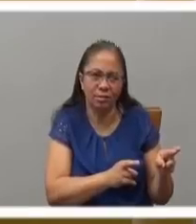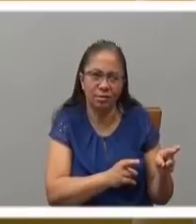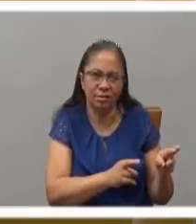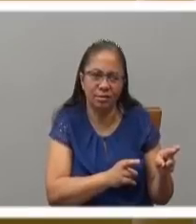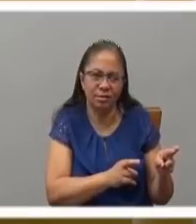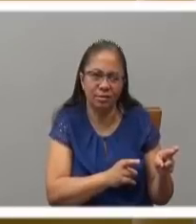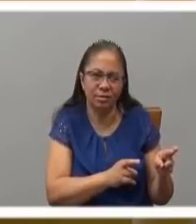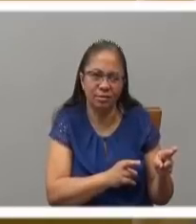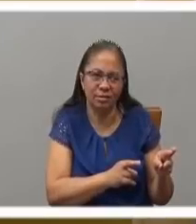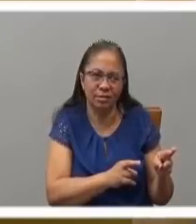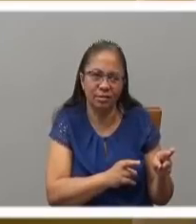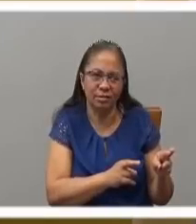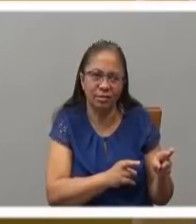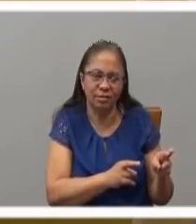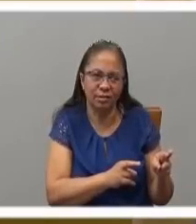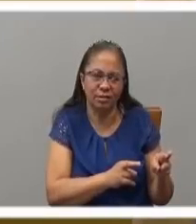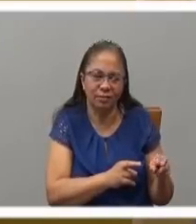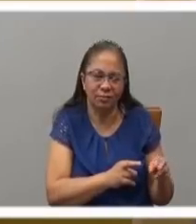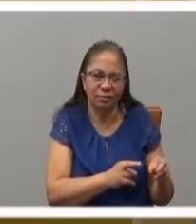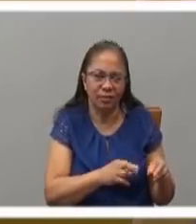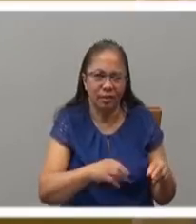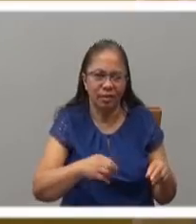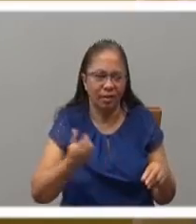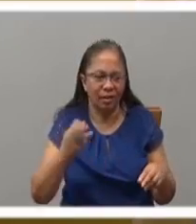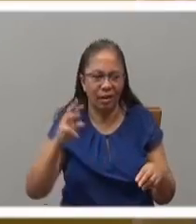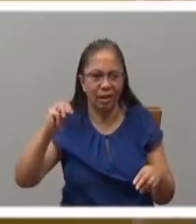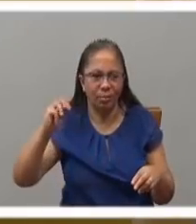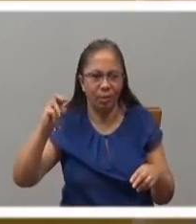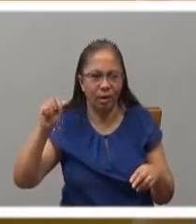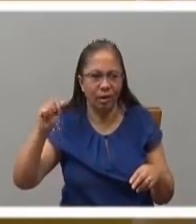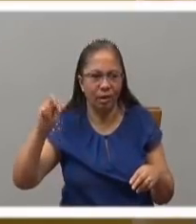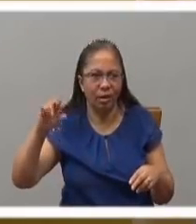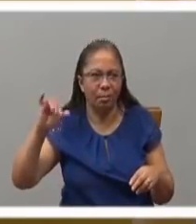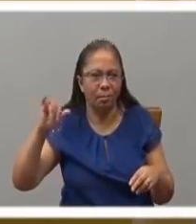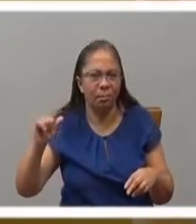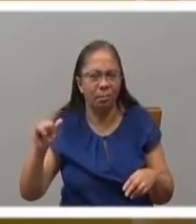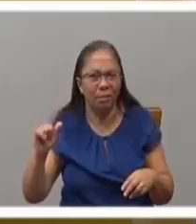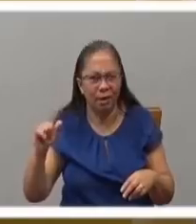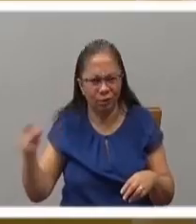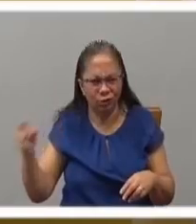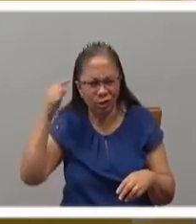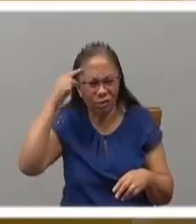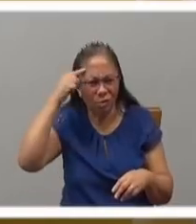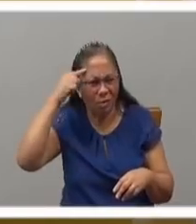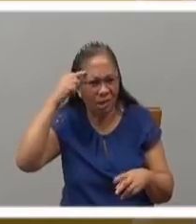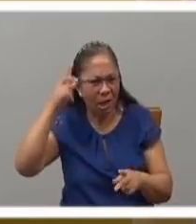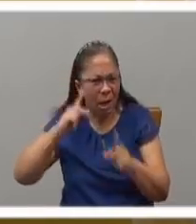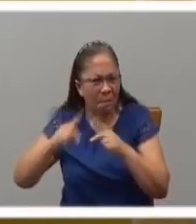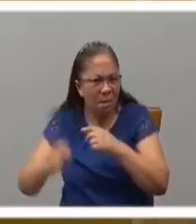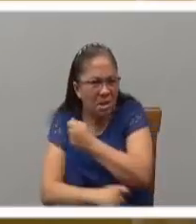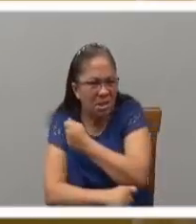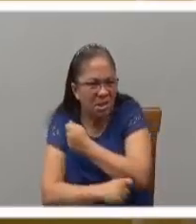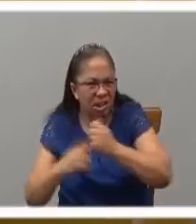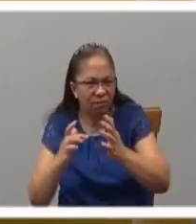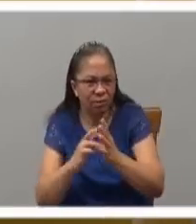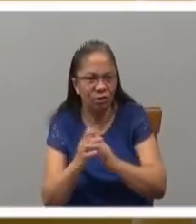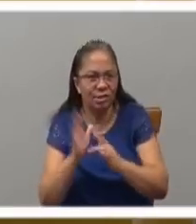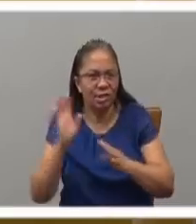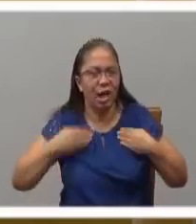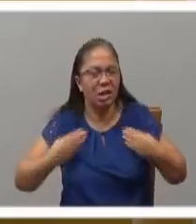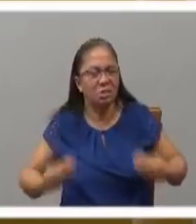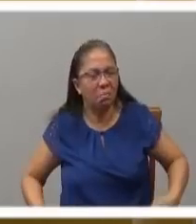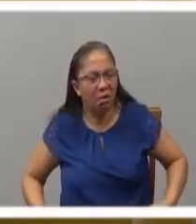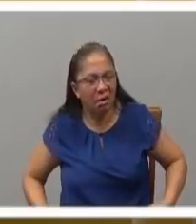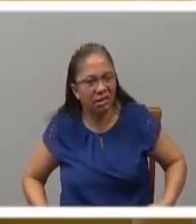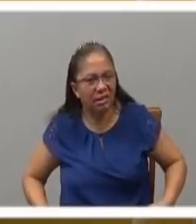to the experience of Mary Magdalene, who thought there was a thief who had stolen the body.